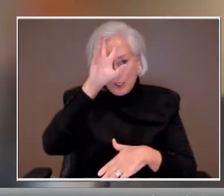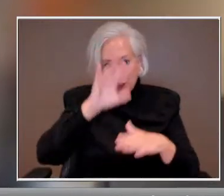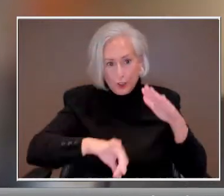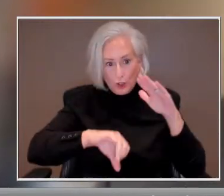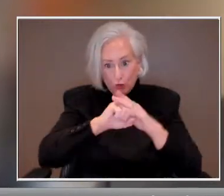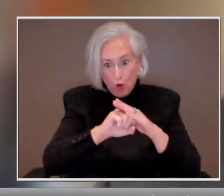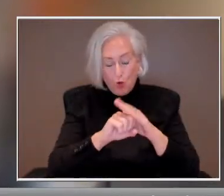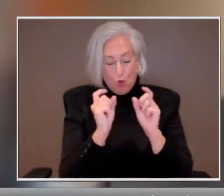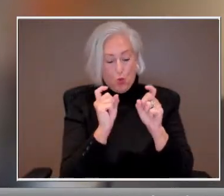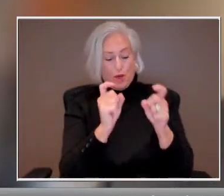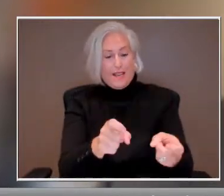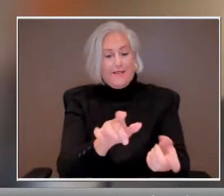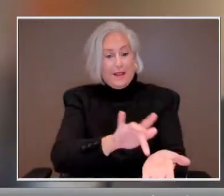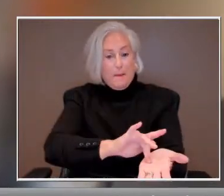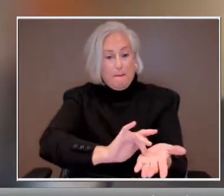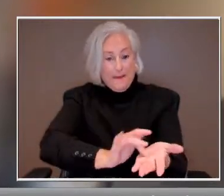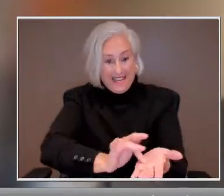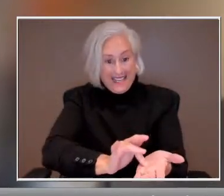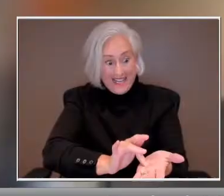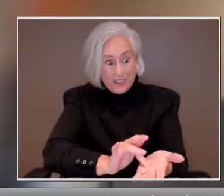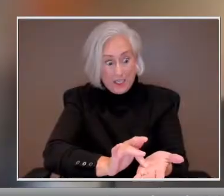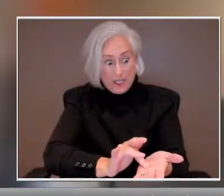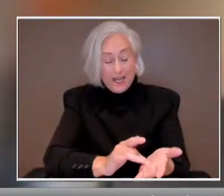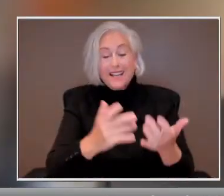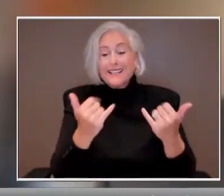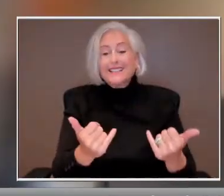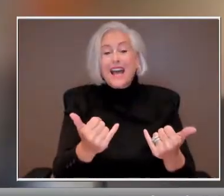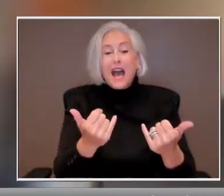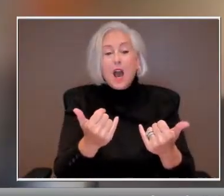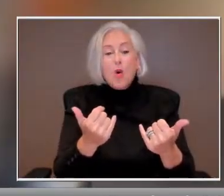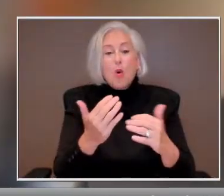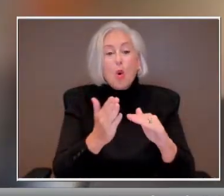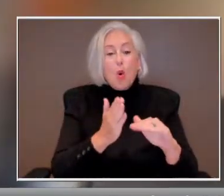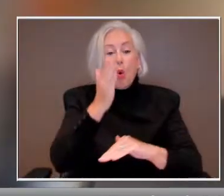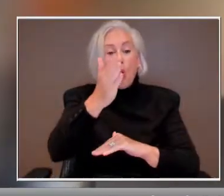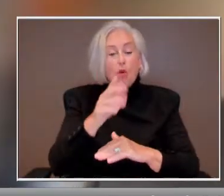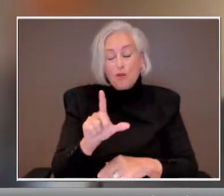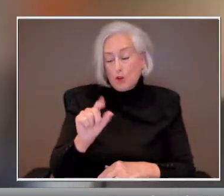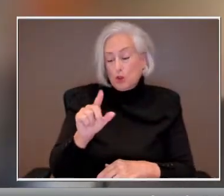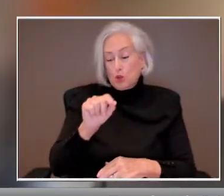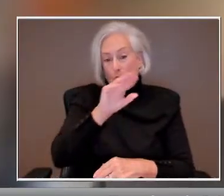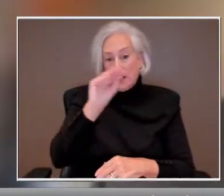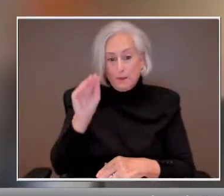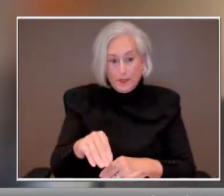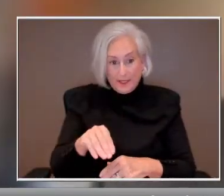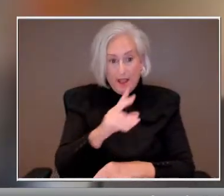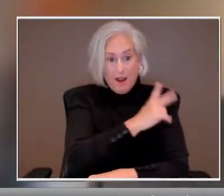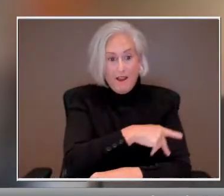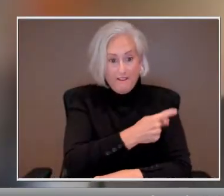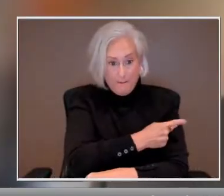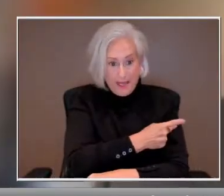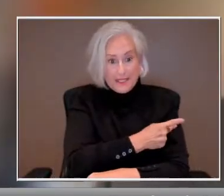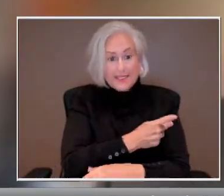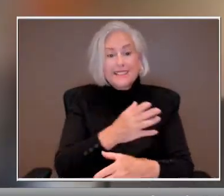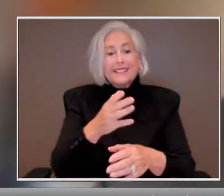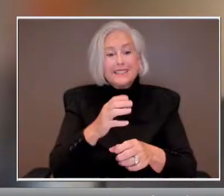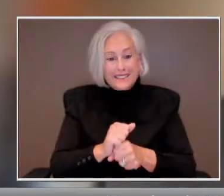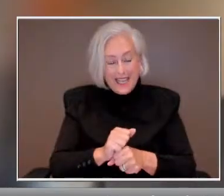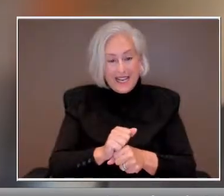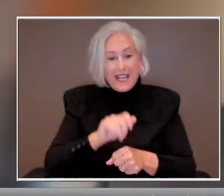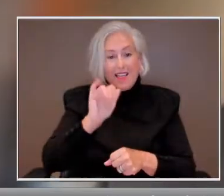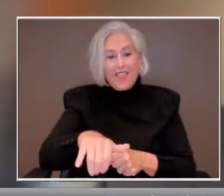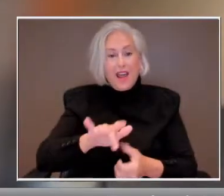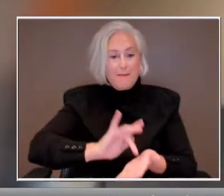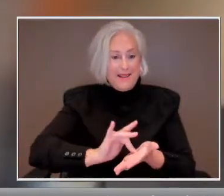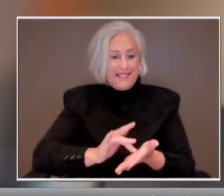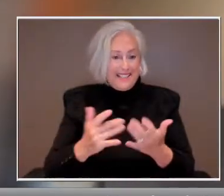partners improve that to where now over 20% of eligible patients with ischemic stroke are getting the clot buster. But overall, more